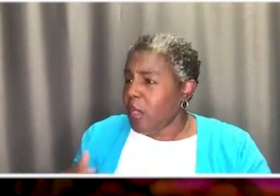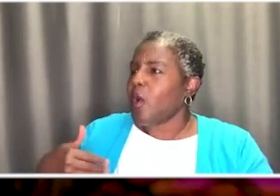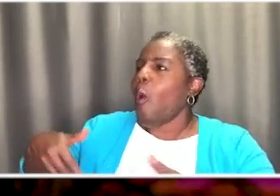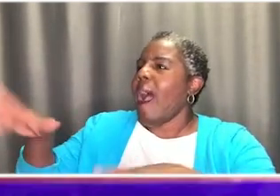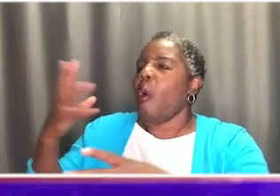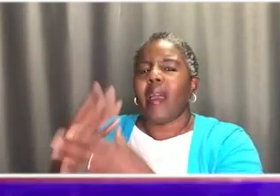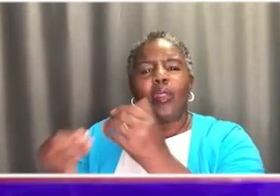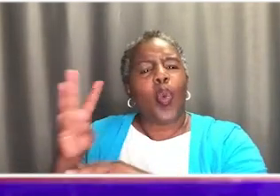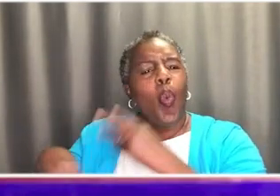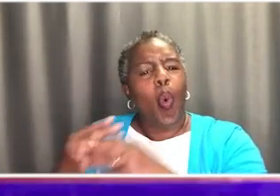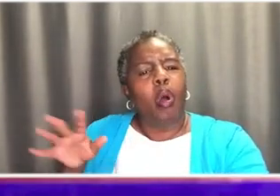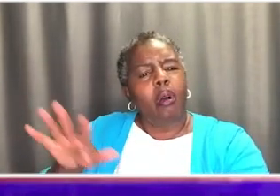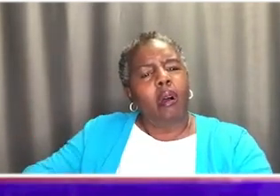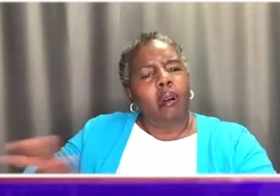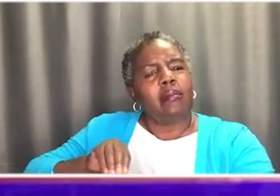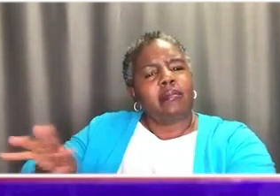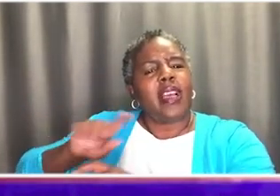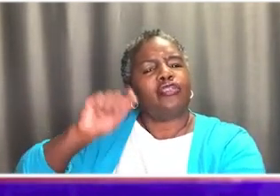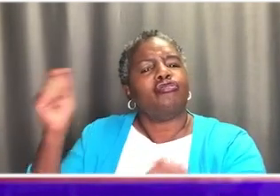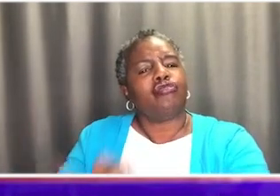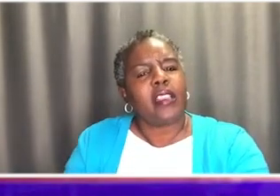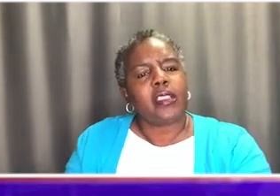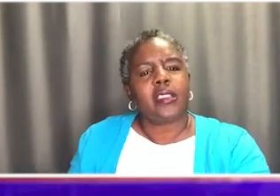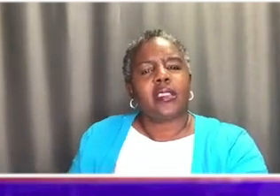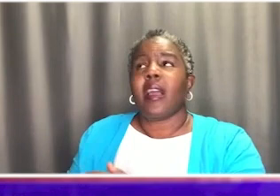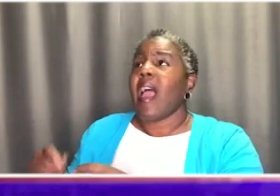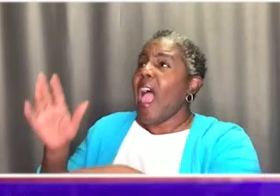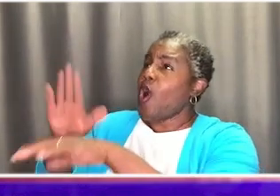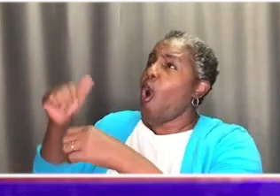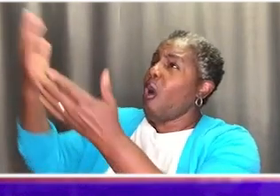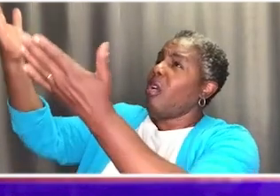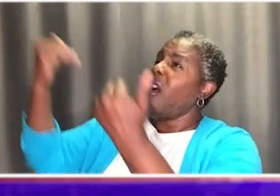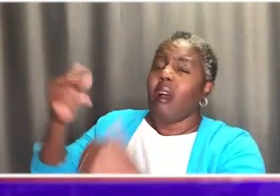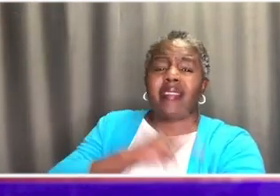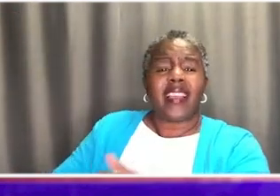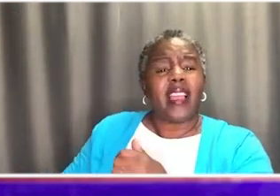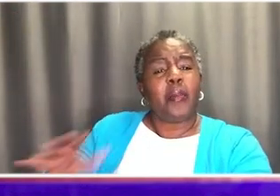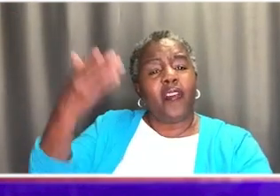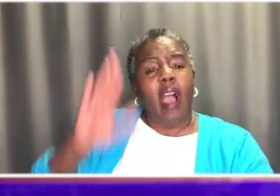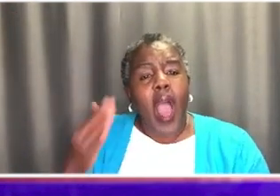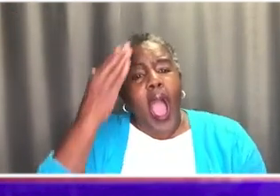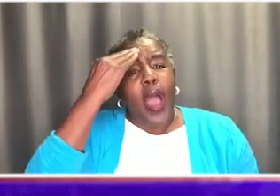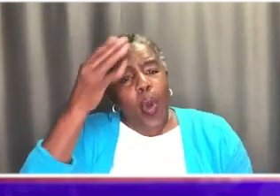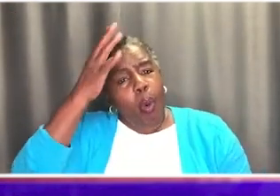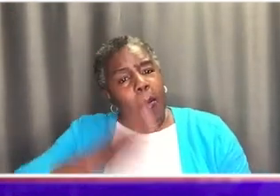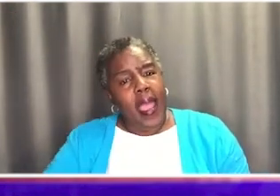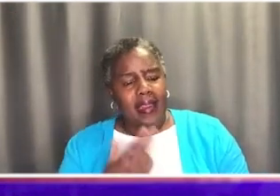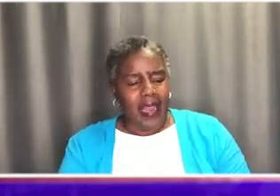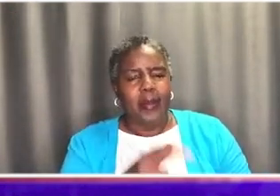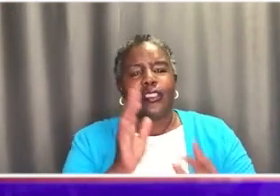the world and change this world and call down the kingdom of God." I know a man named